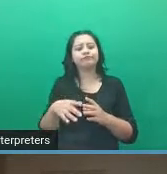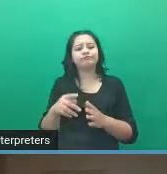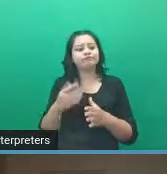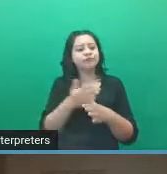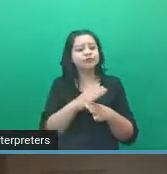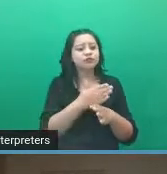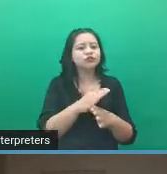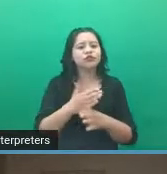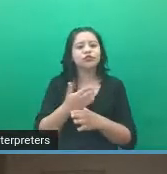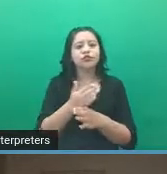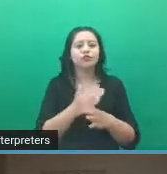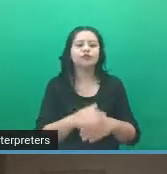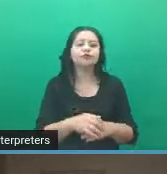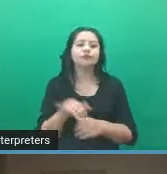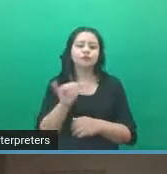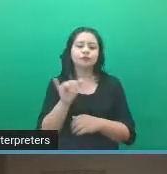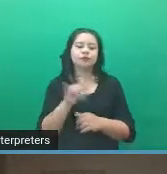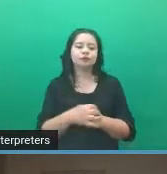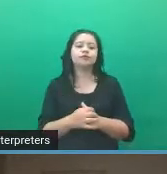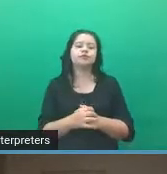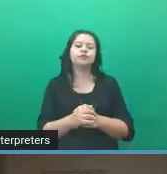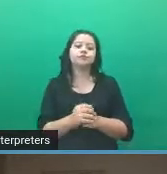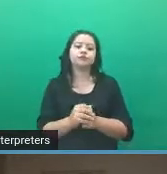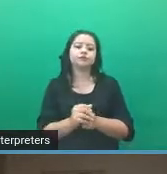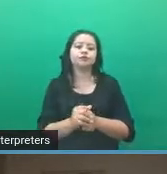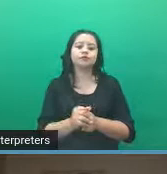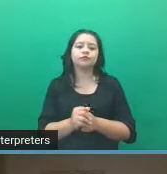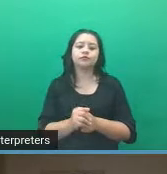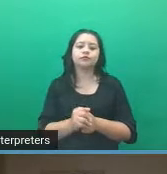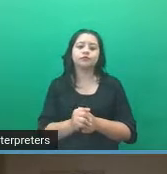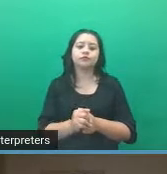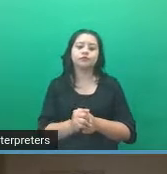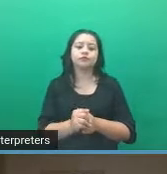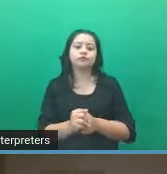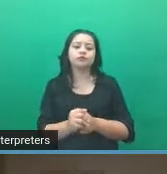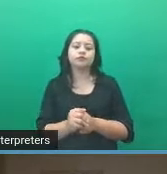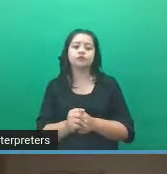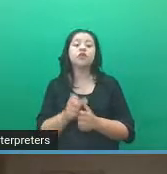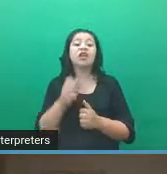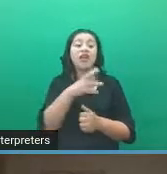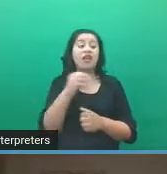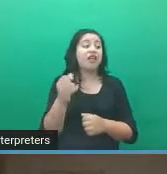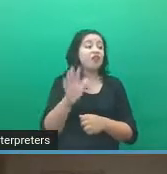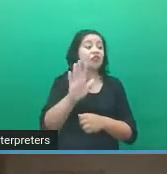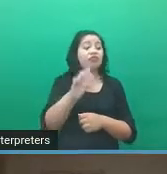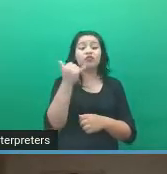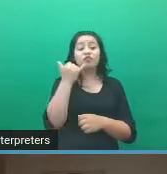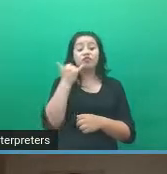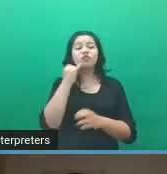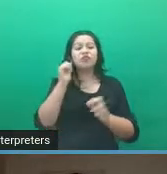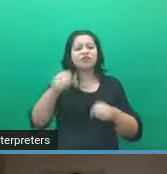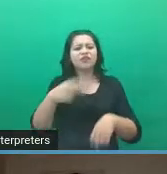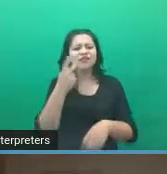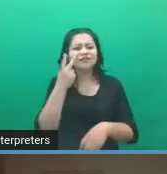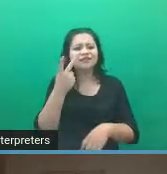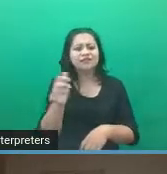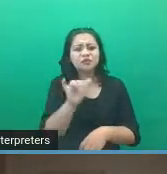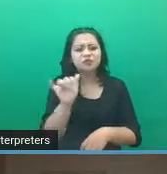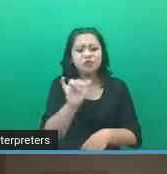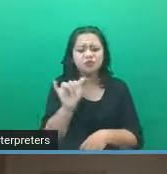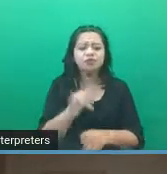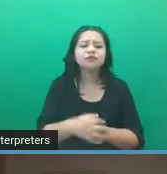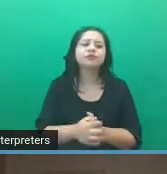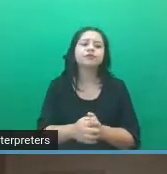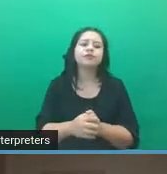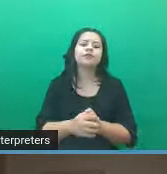And another key feature that you should look for is being able to be accessible on mobile devices. Whether you're on your own working on your own ideas or collaborating